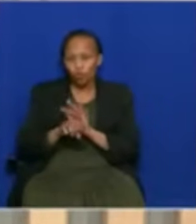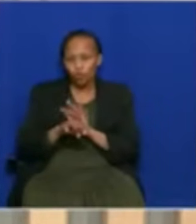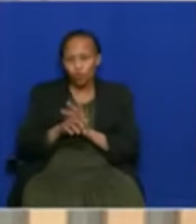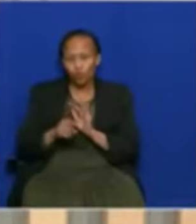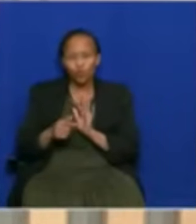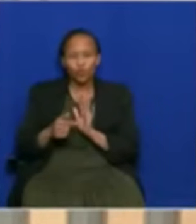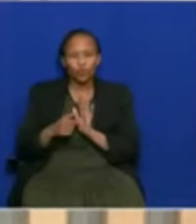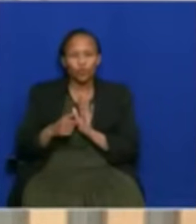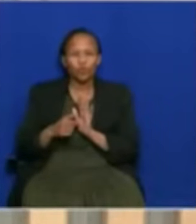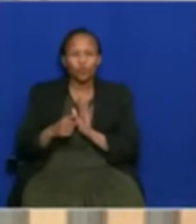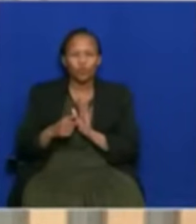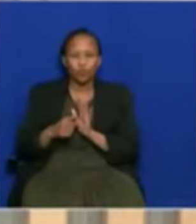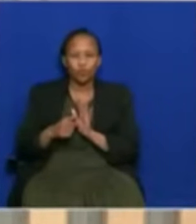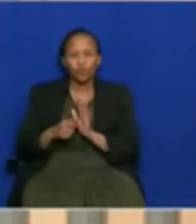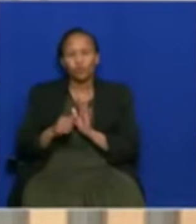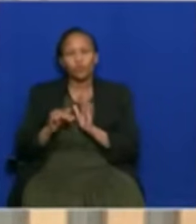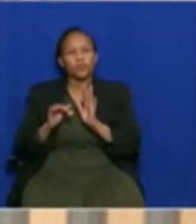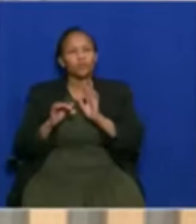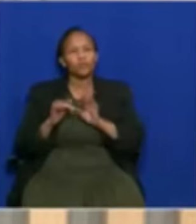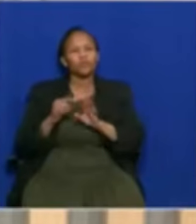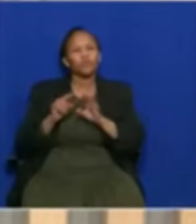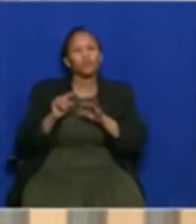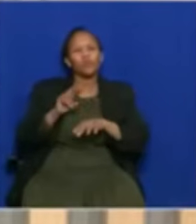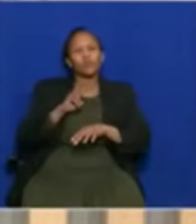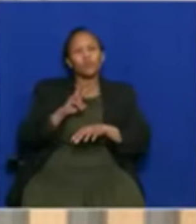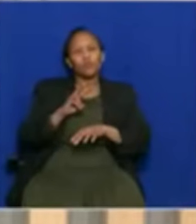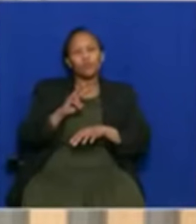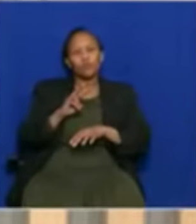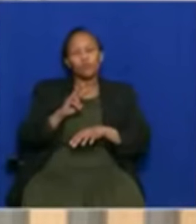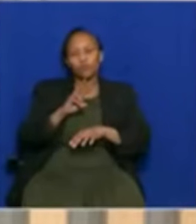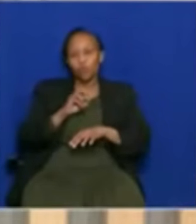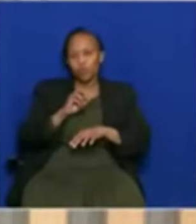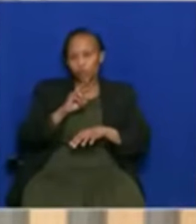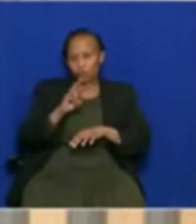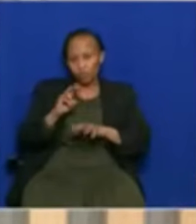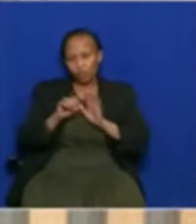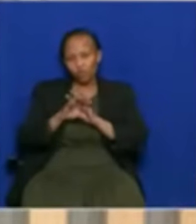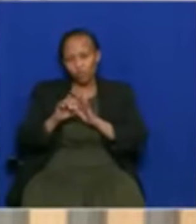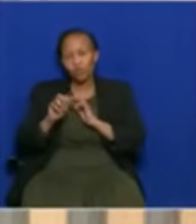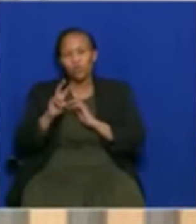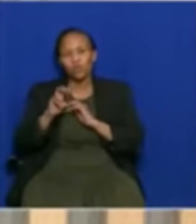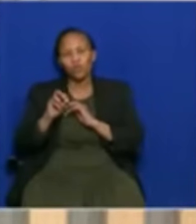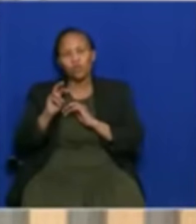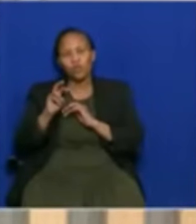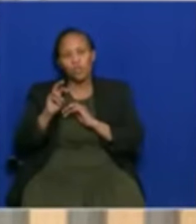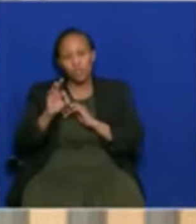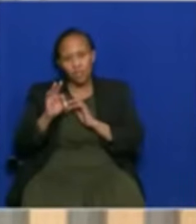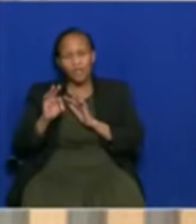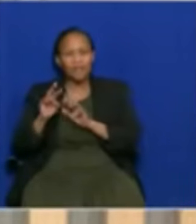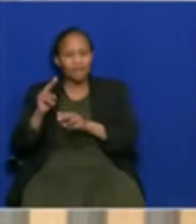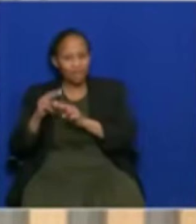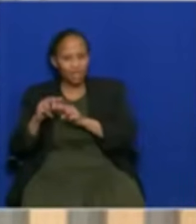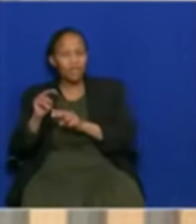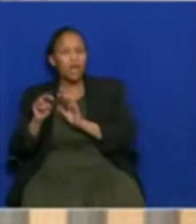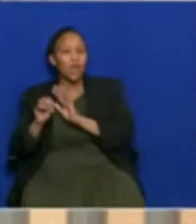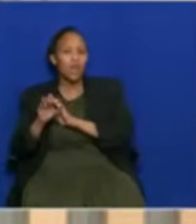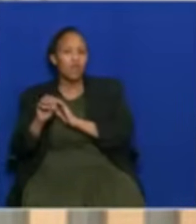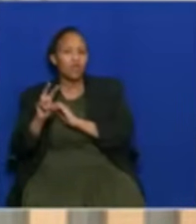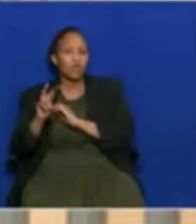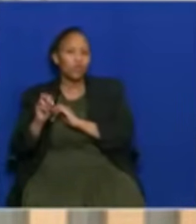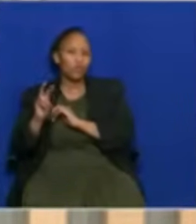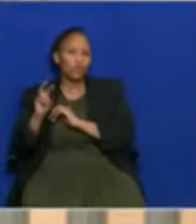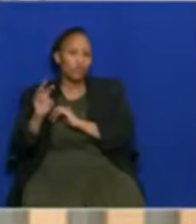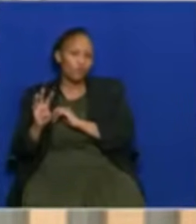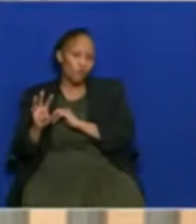2022, the second in 2023, and finally now in 2024, culminating in the recommendation of Ms. Mukwele.